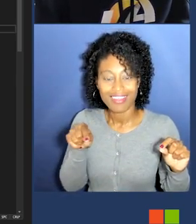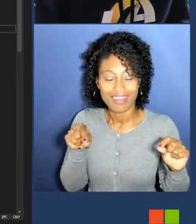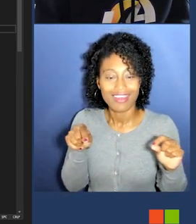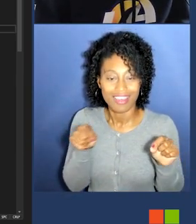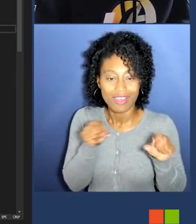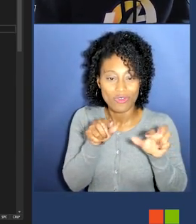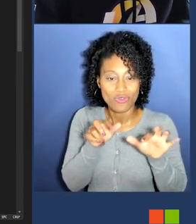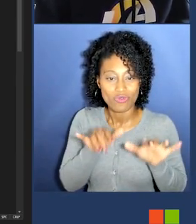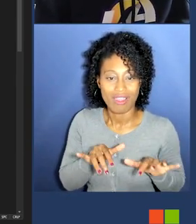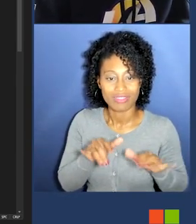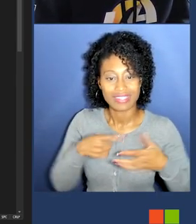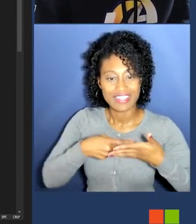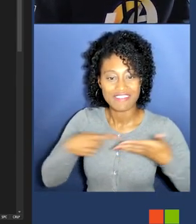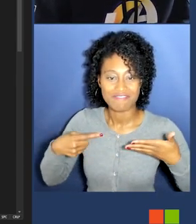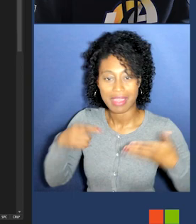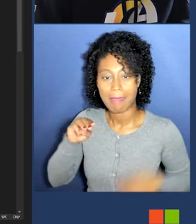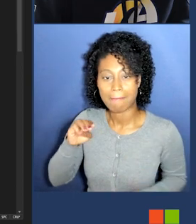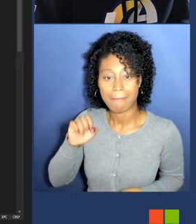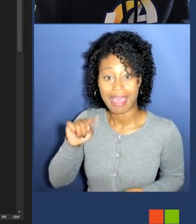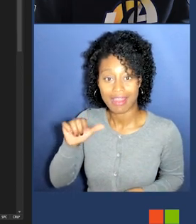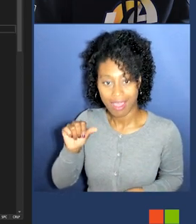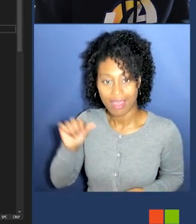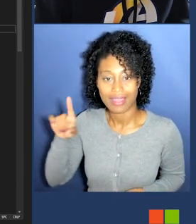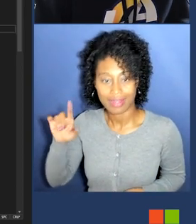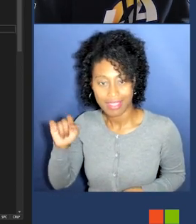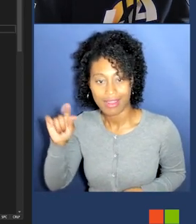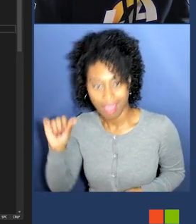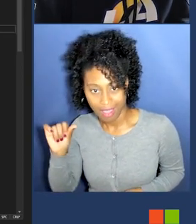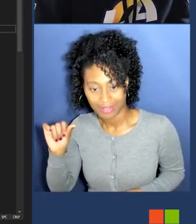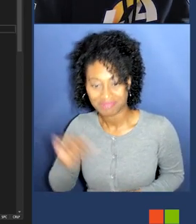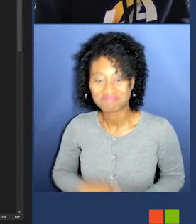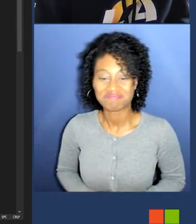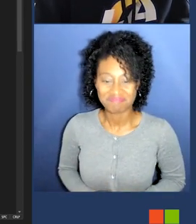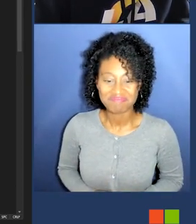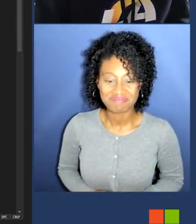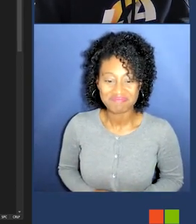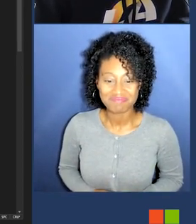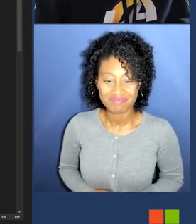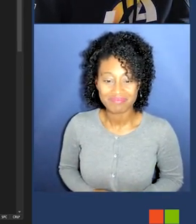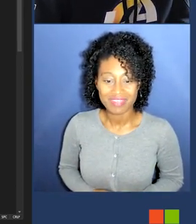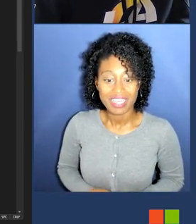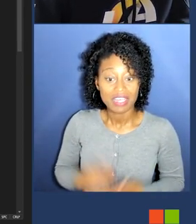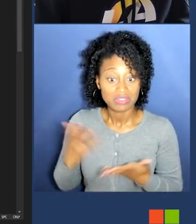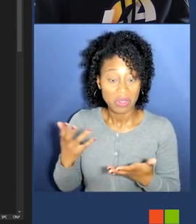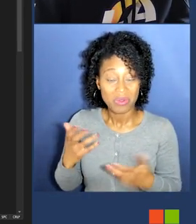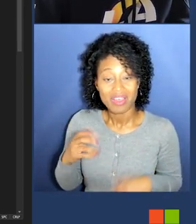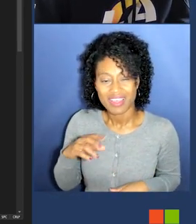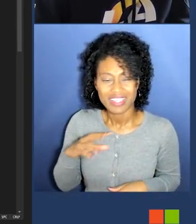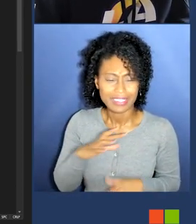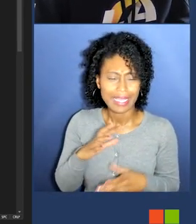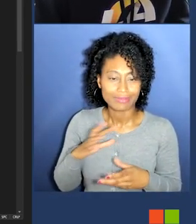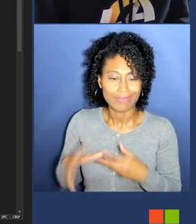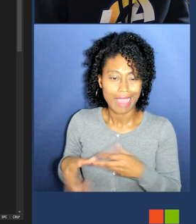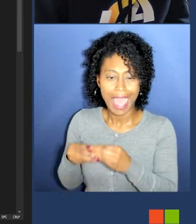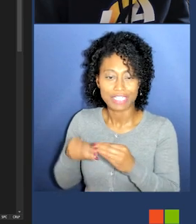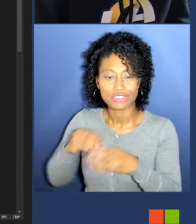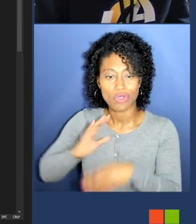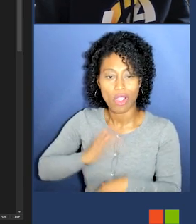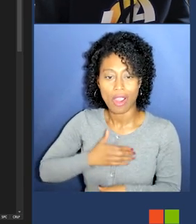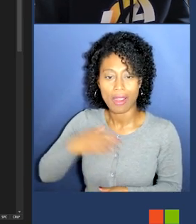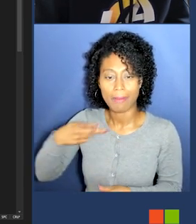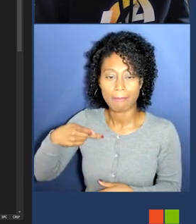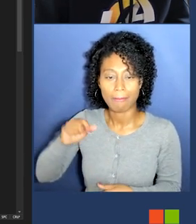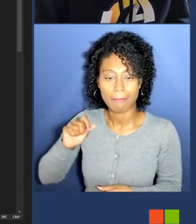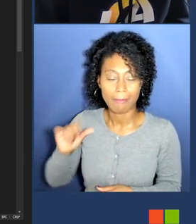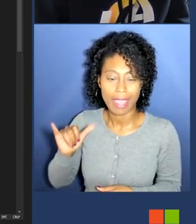the event metadata. So it's or the event payload. So we give it match data. You can